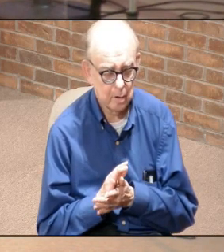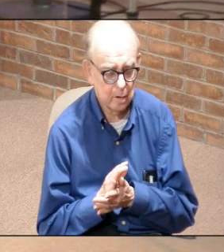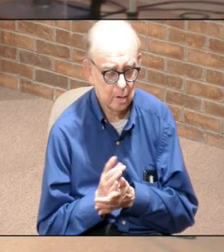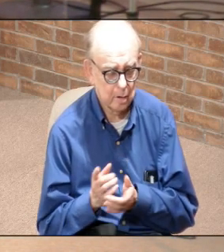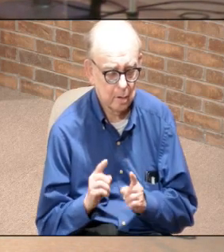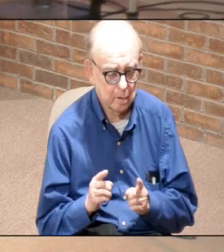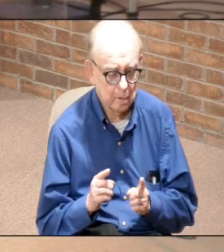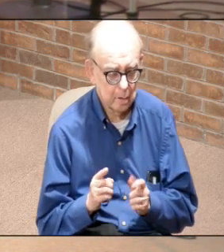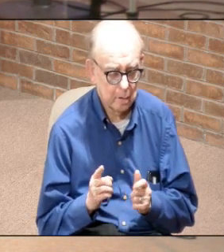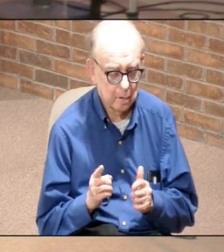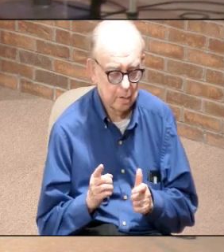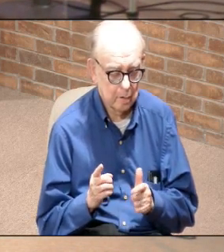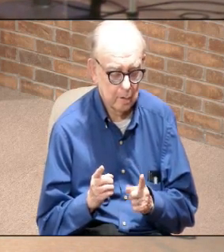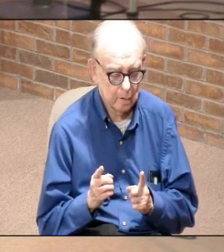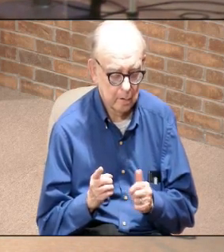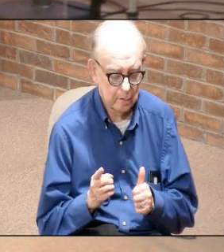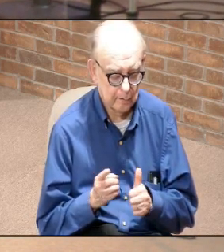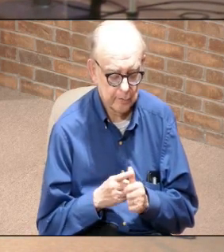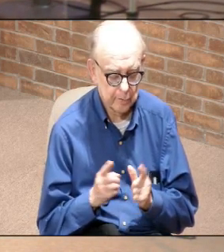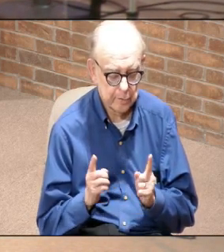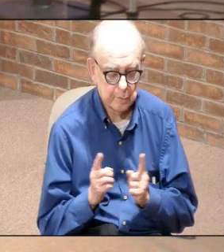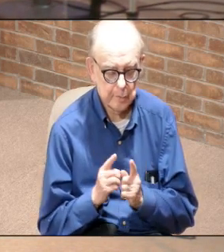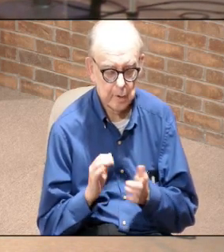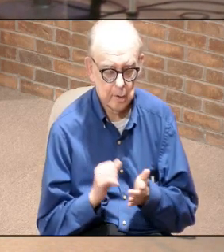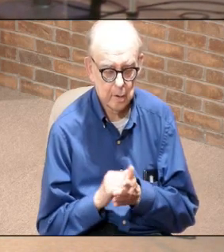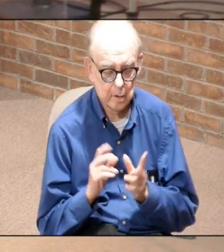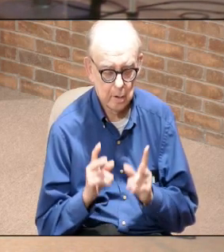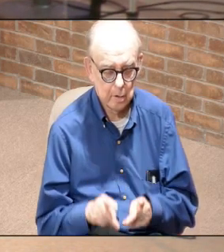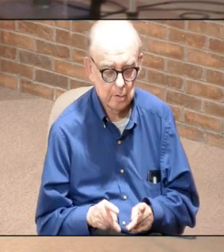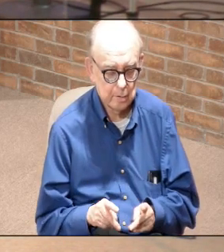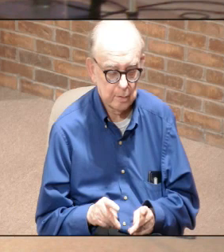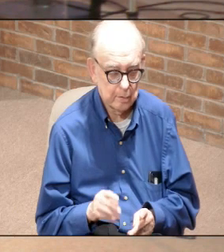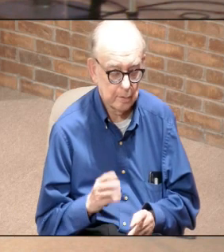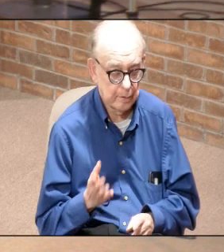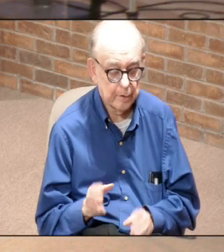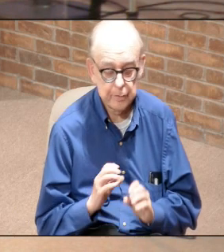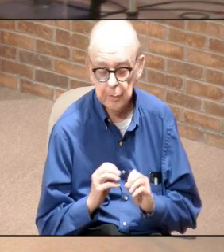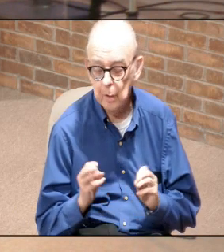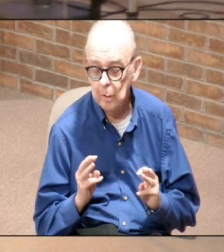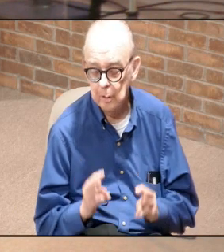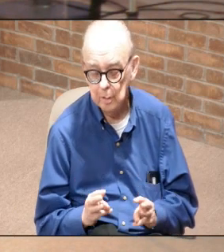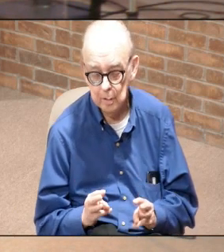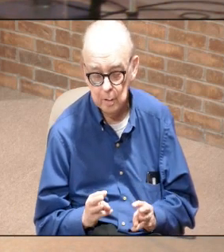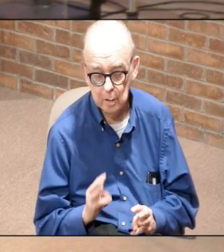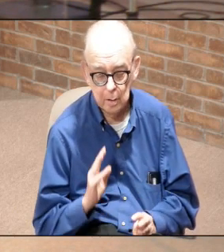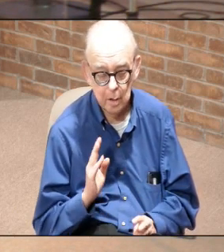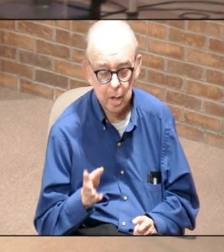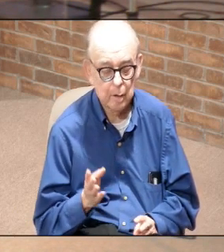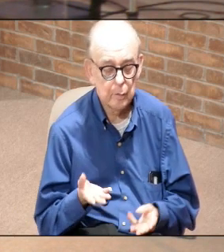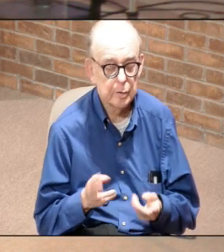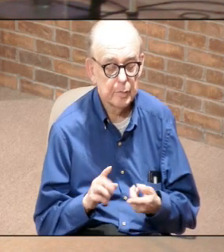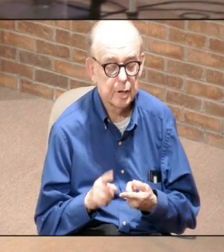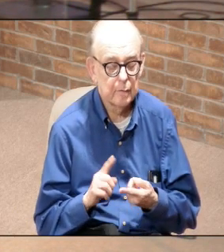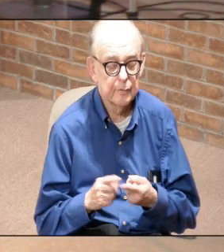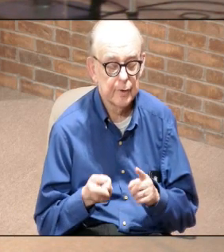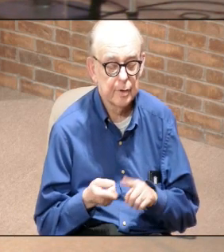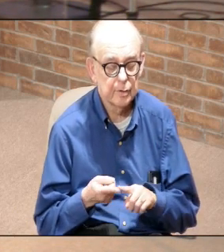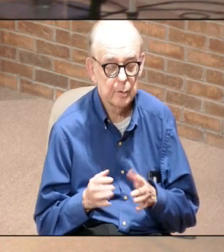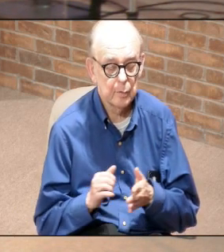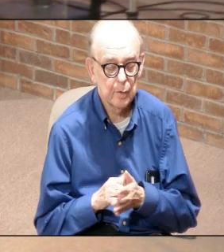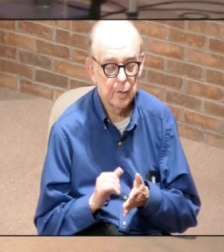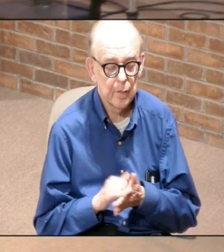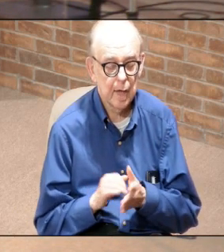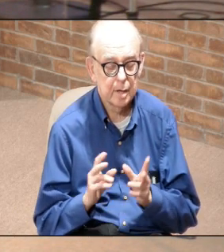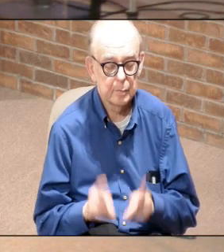And when you first met that person, you thought, there is no way I want to be friends with that